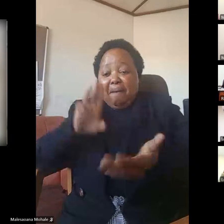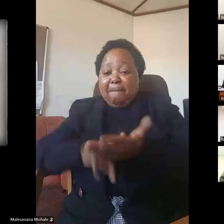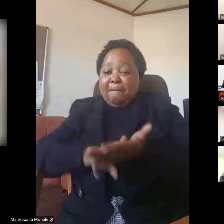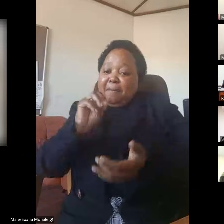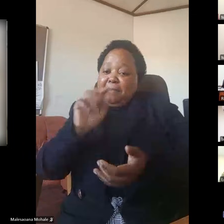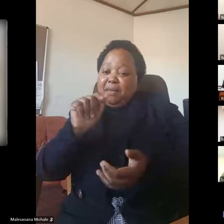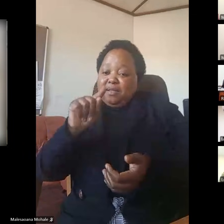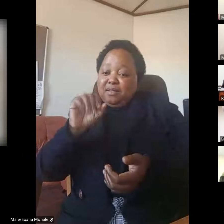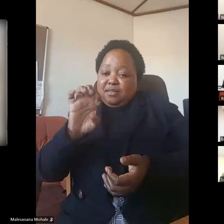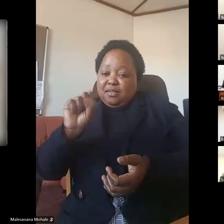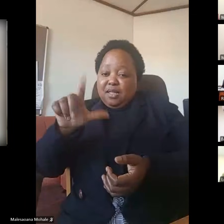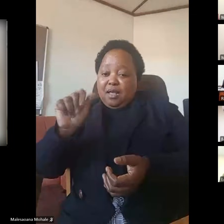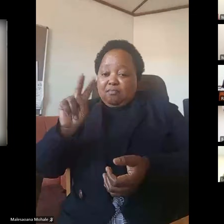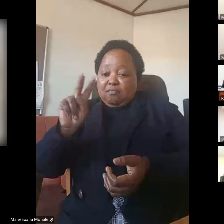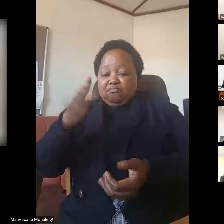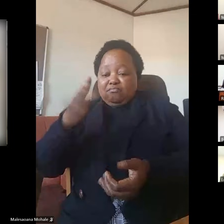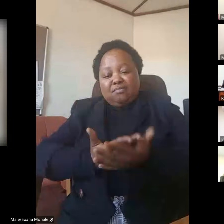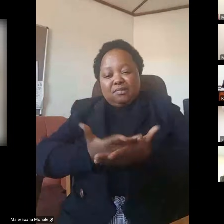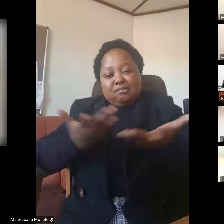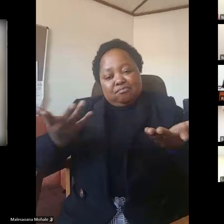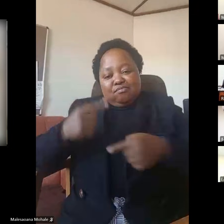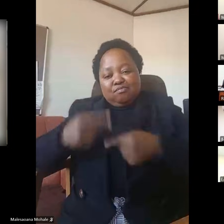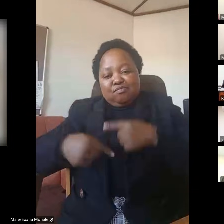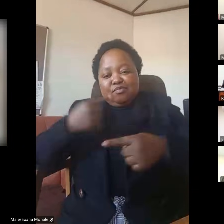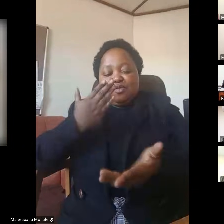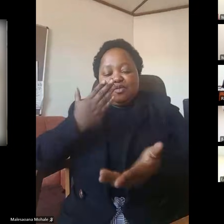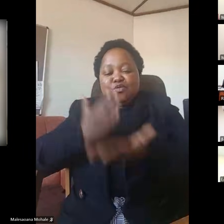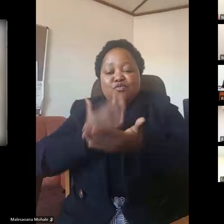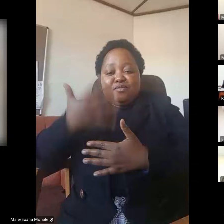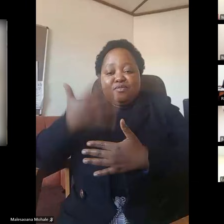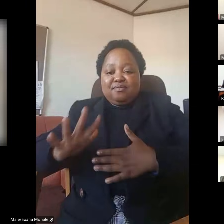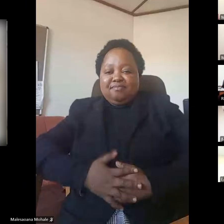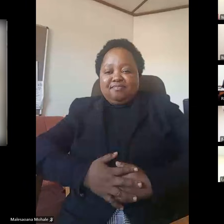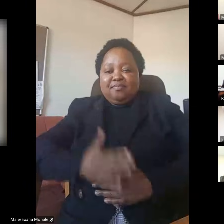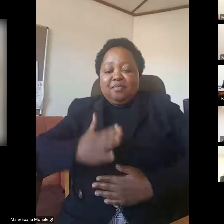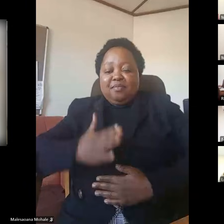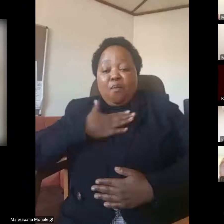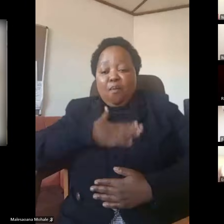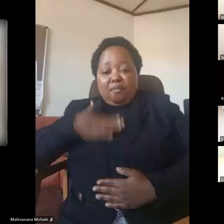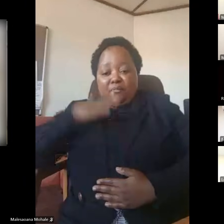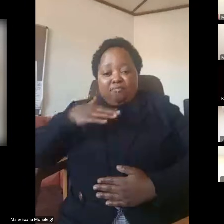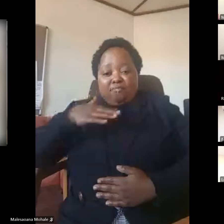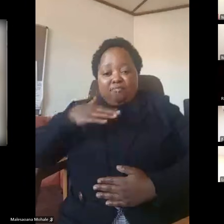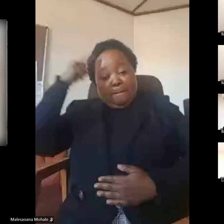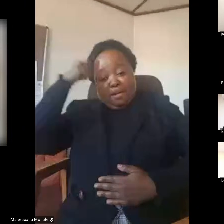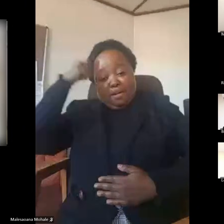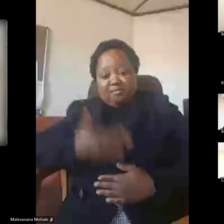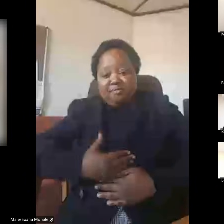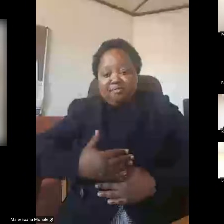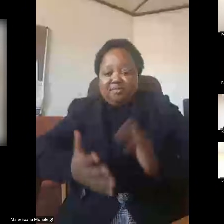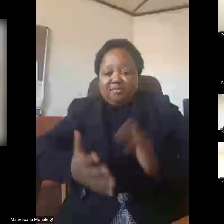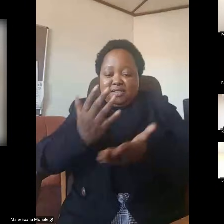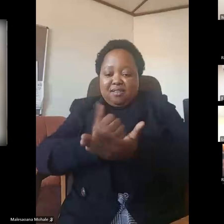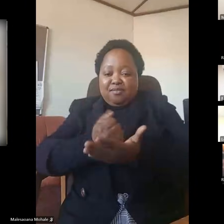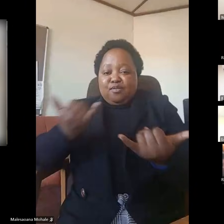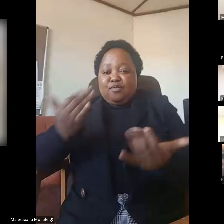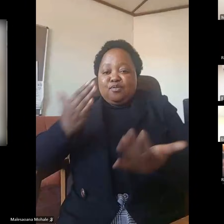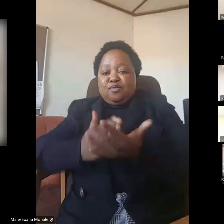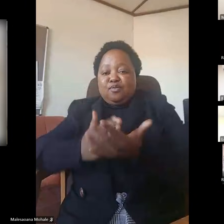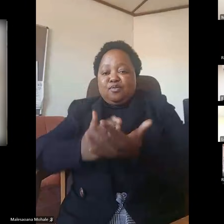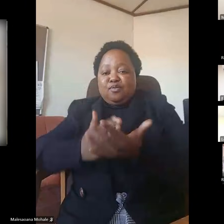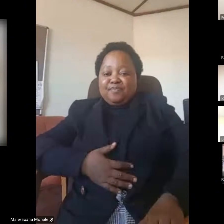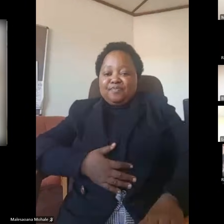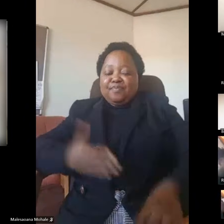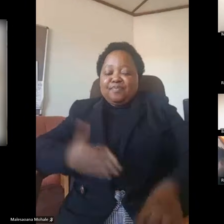sufficient. So we are done, I think. I want to believe that we have taken it. So thanks very much,